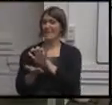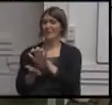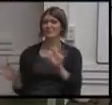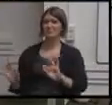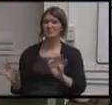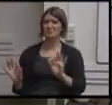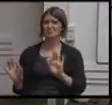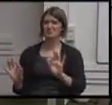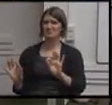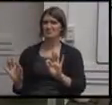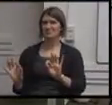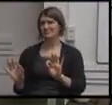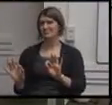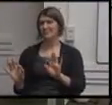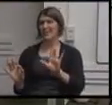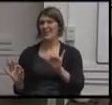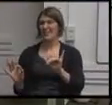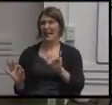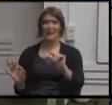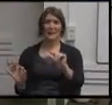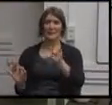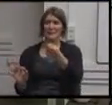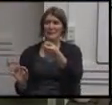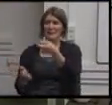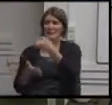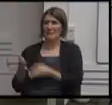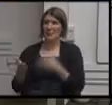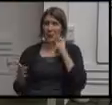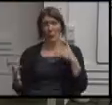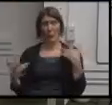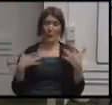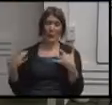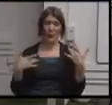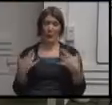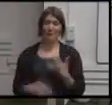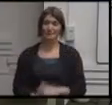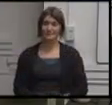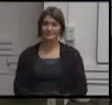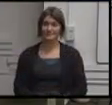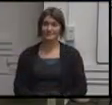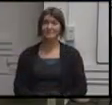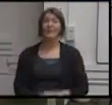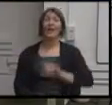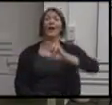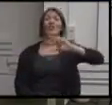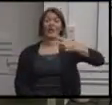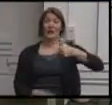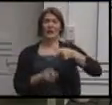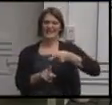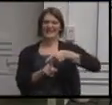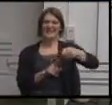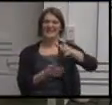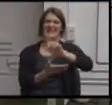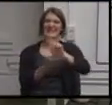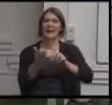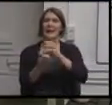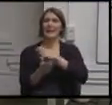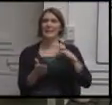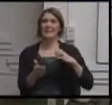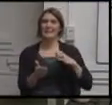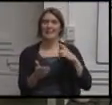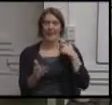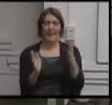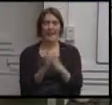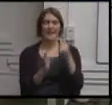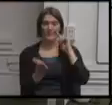be a portion of the overall cost, but it's something that we're pretty excited about. Finally, the Design Committee, which is asking for the bulk